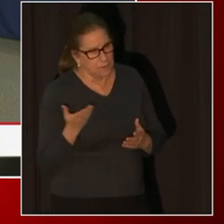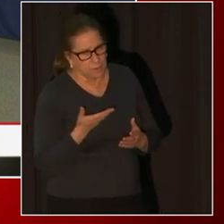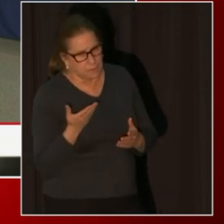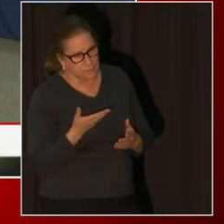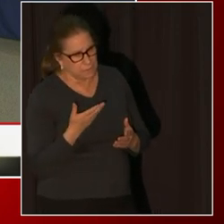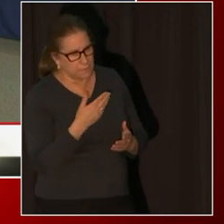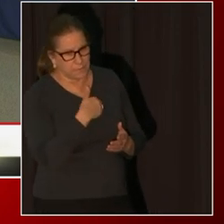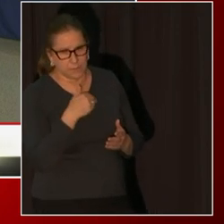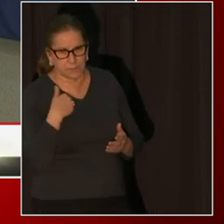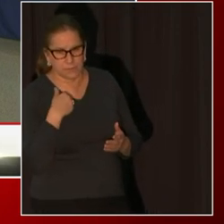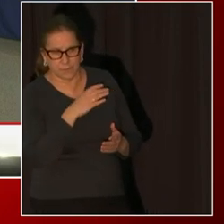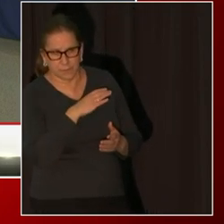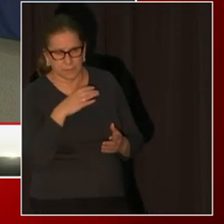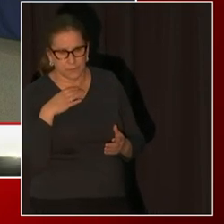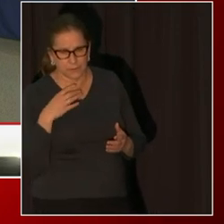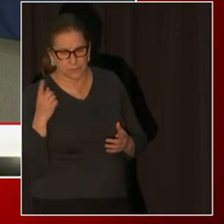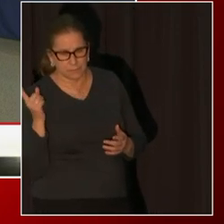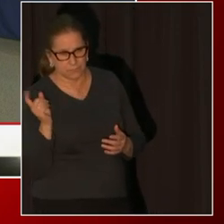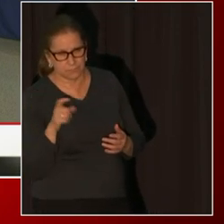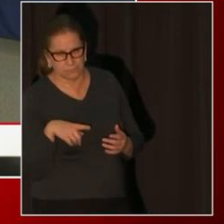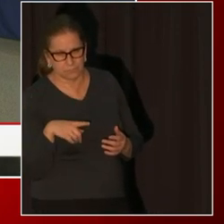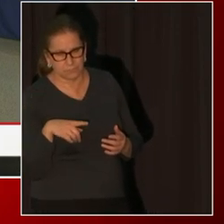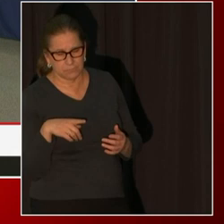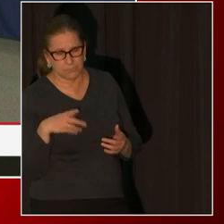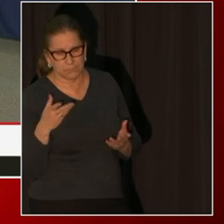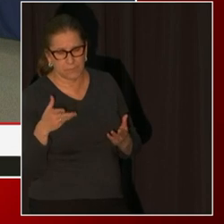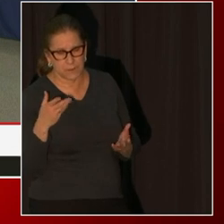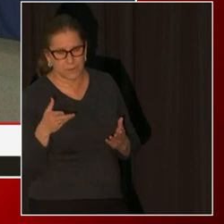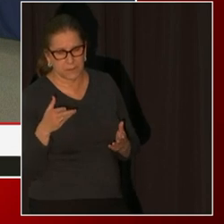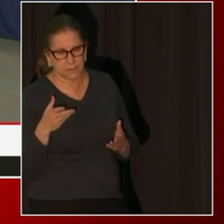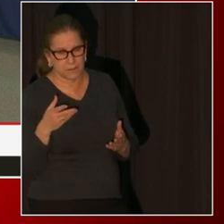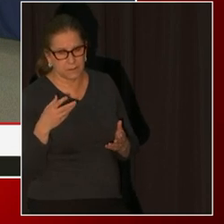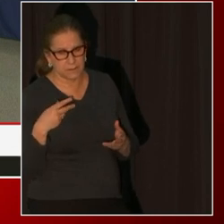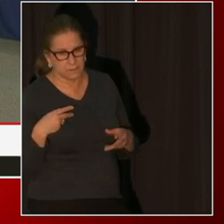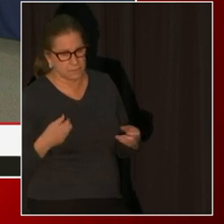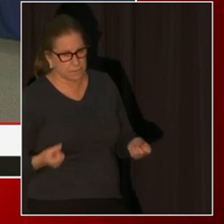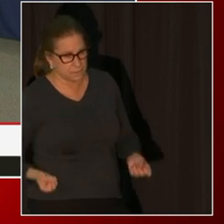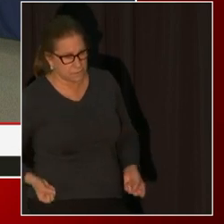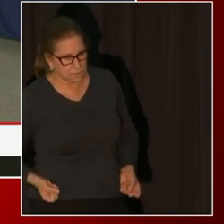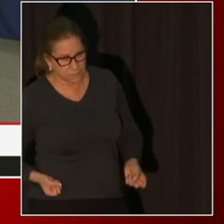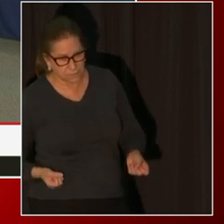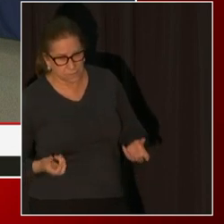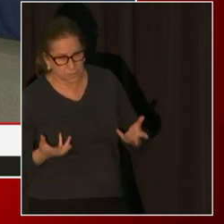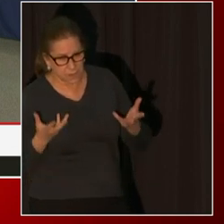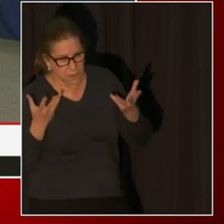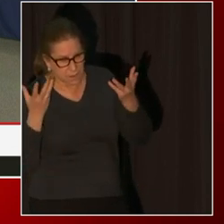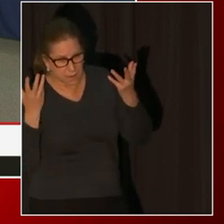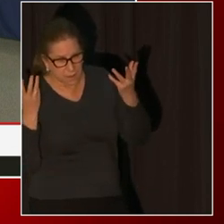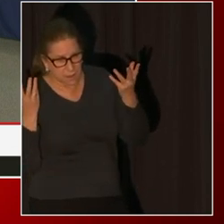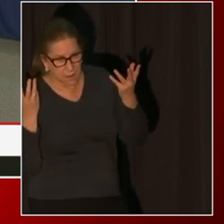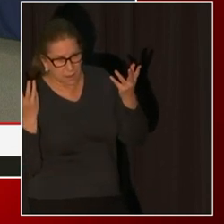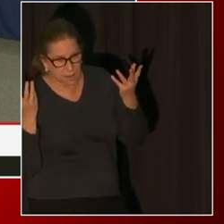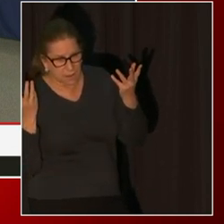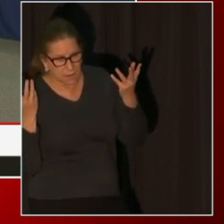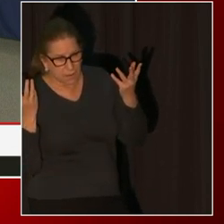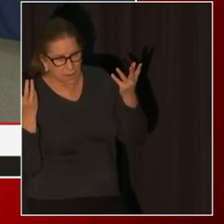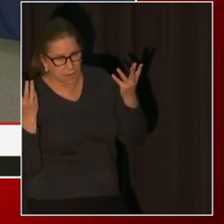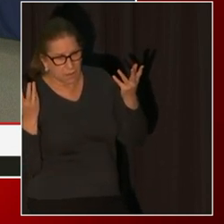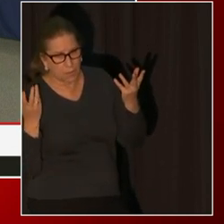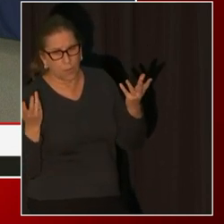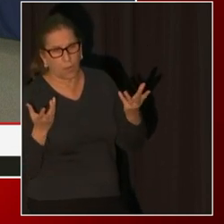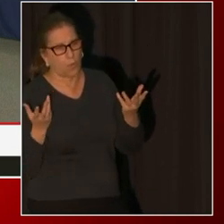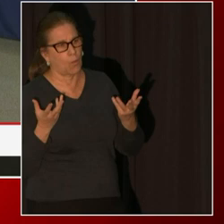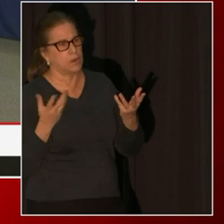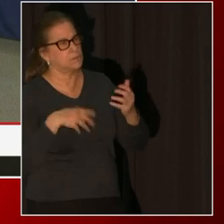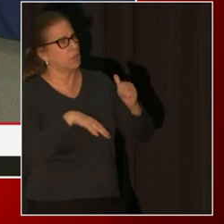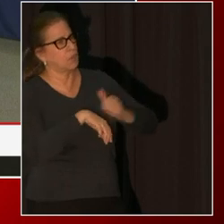council may say spend more of the reserves. What is the threat to the city's bond rating if the district is